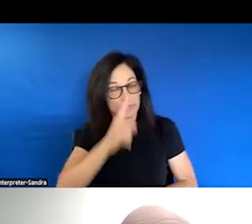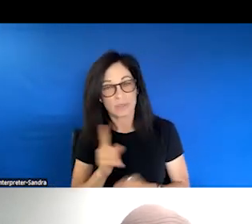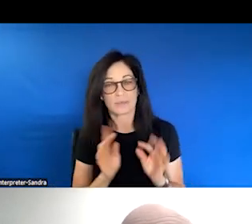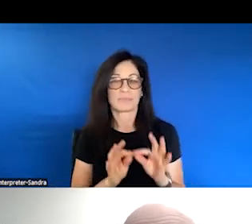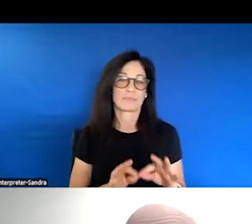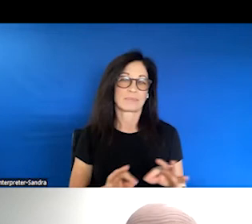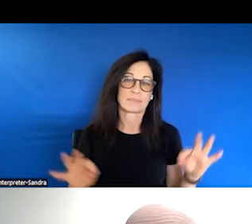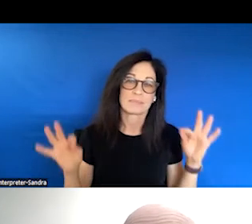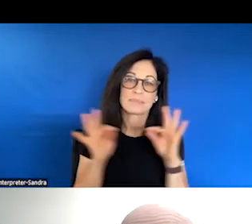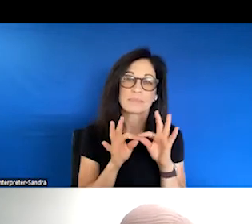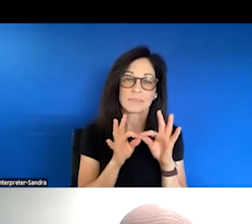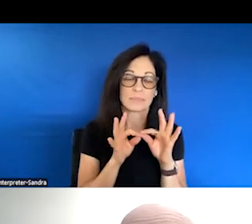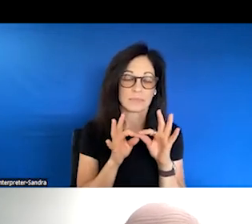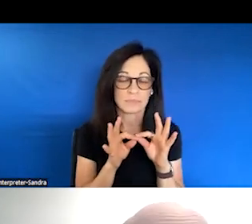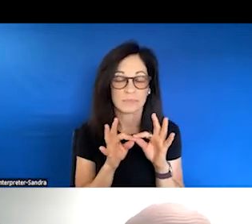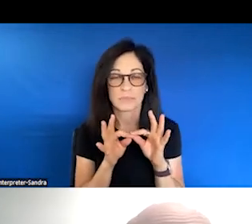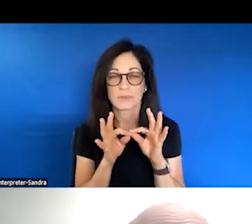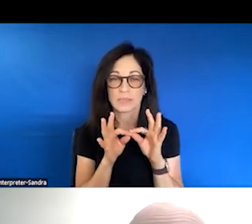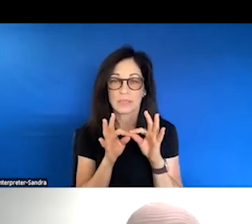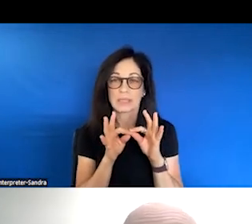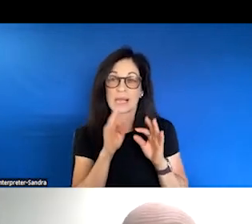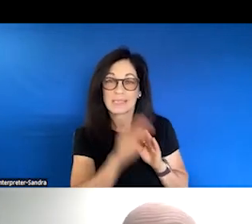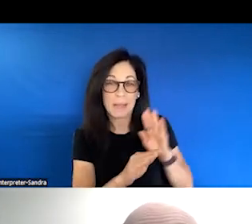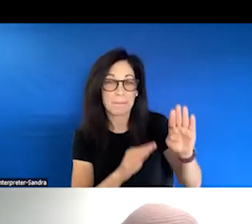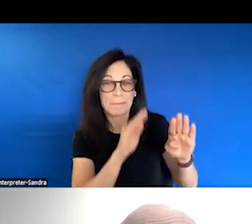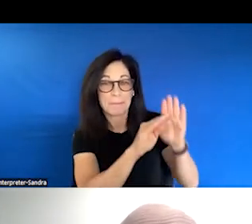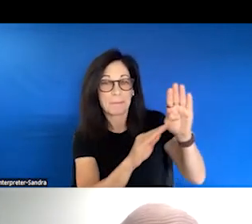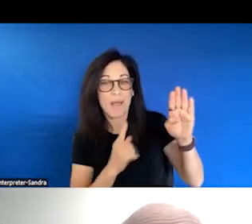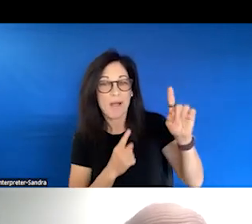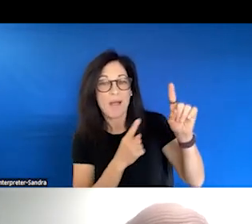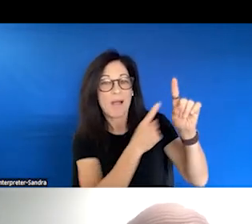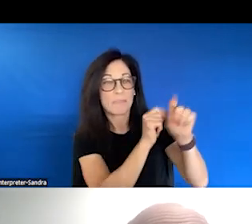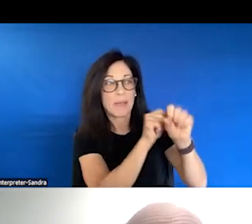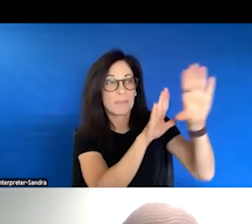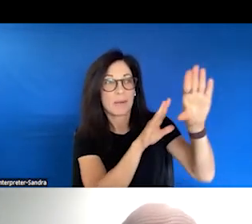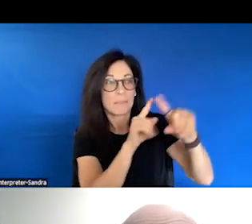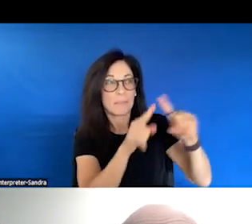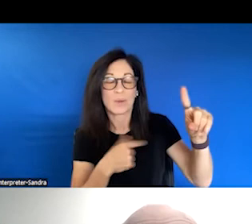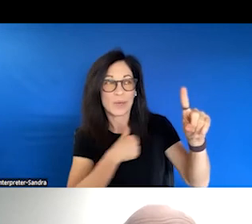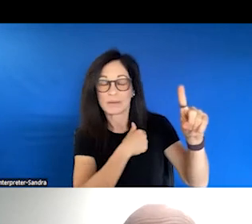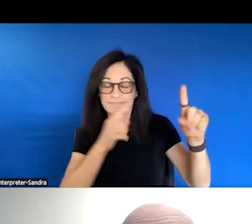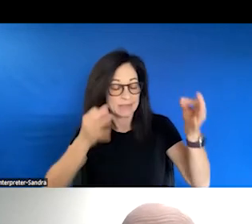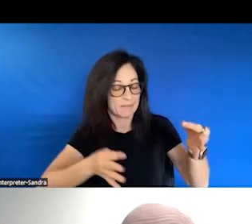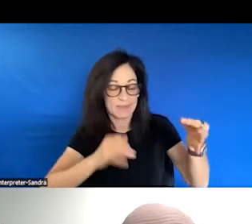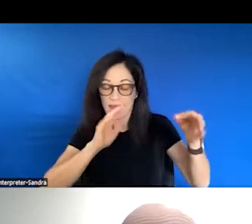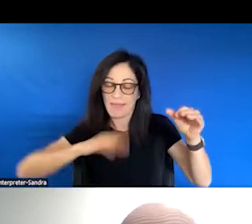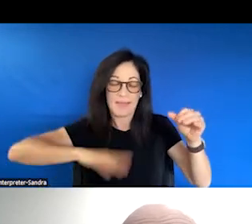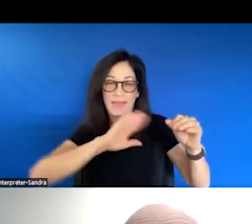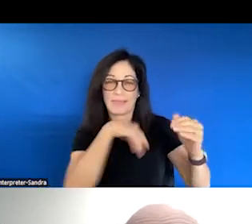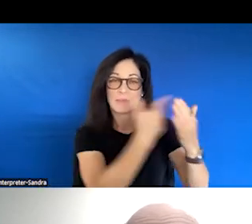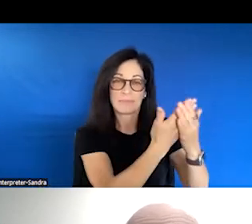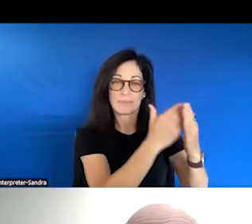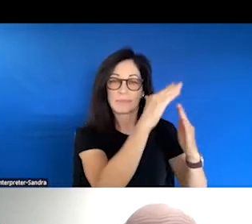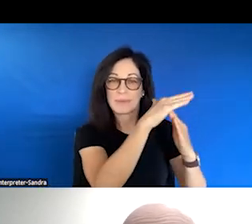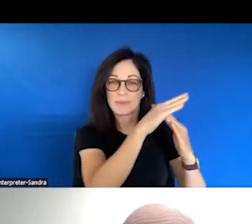important step up the mountain, but we're certainly not at the pinnacle yet. And we need the